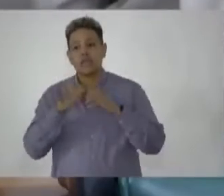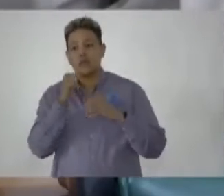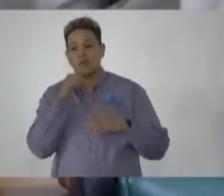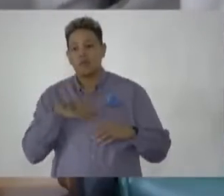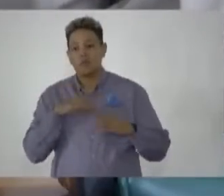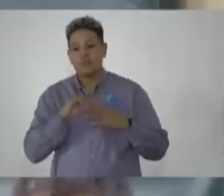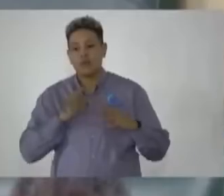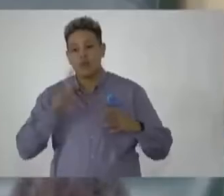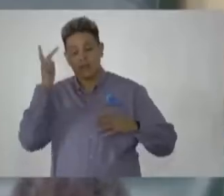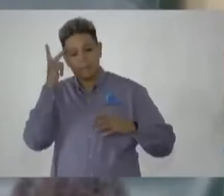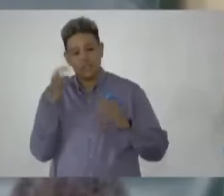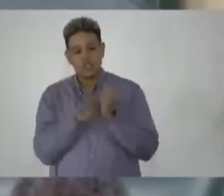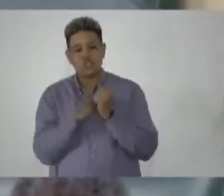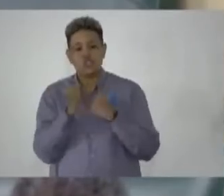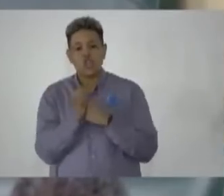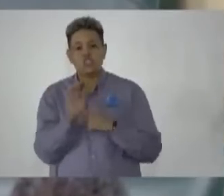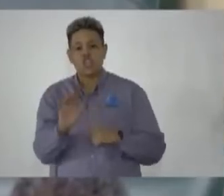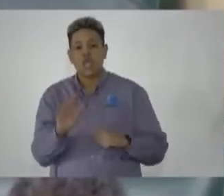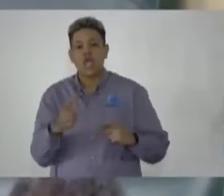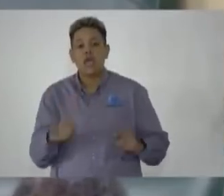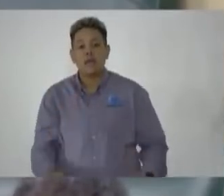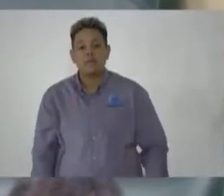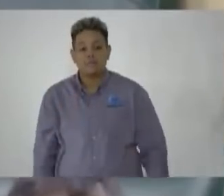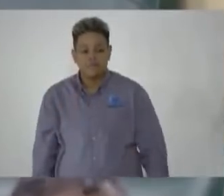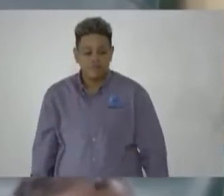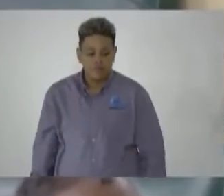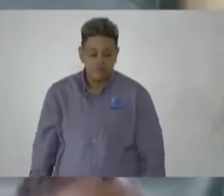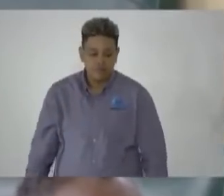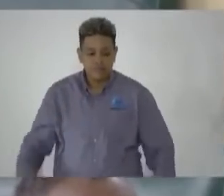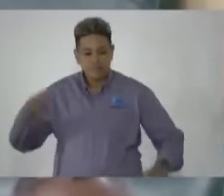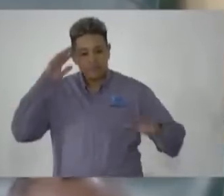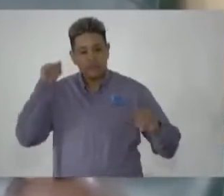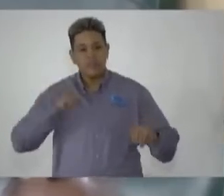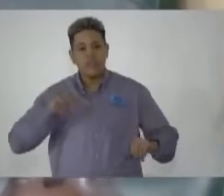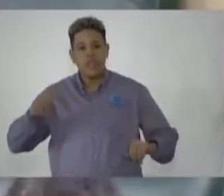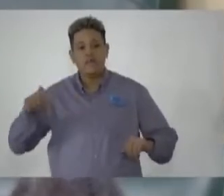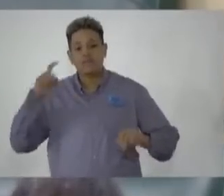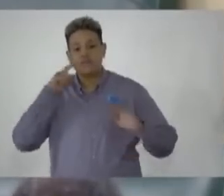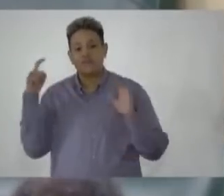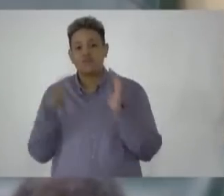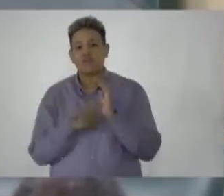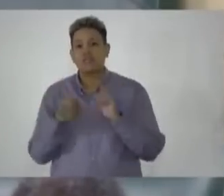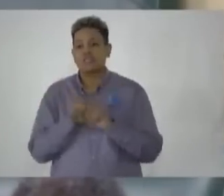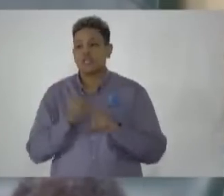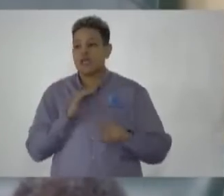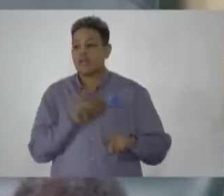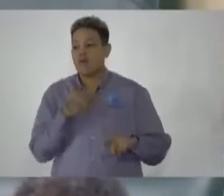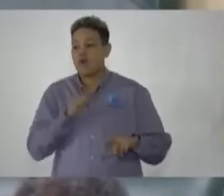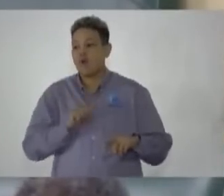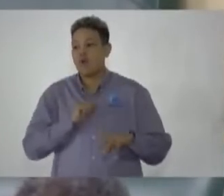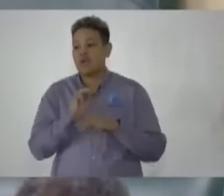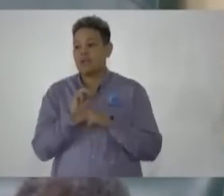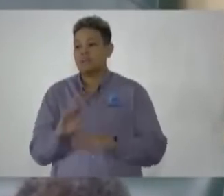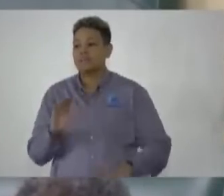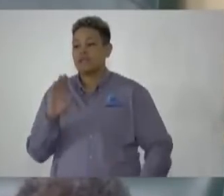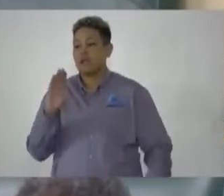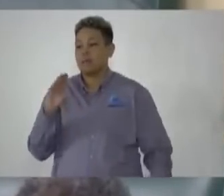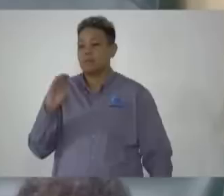political structure. Mr. President, I also have to recognize our own Minister Babsy